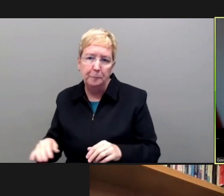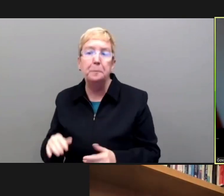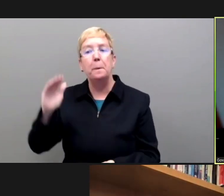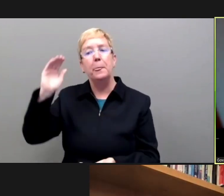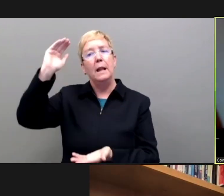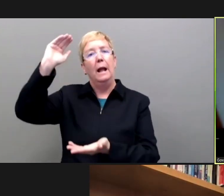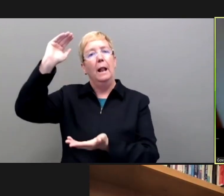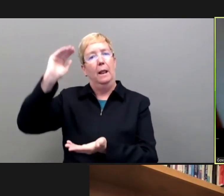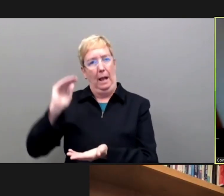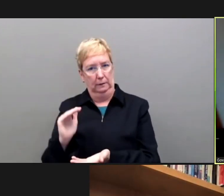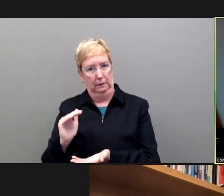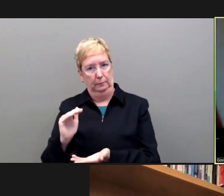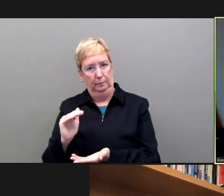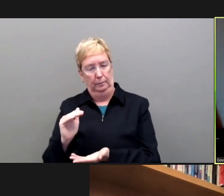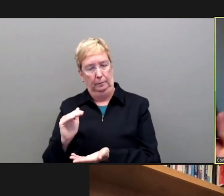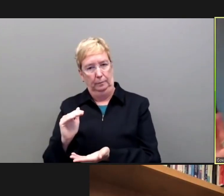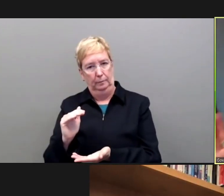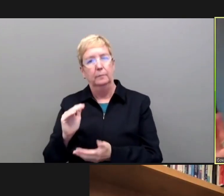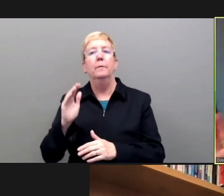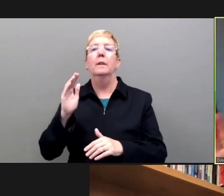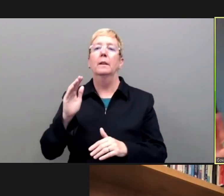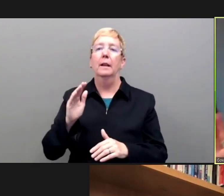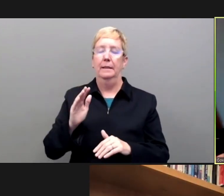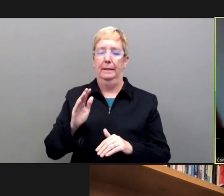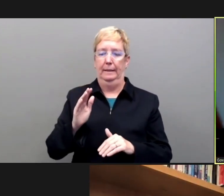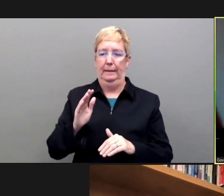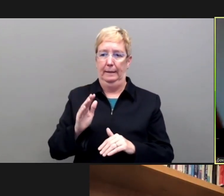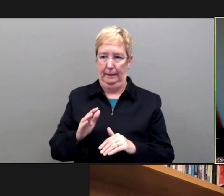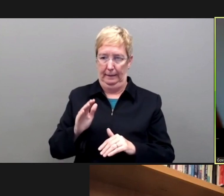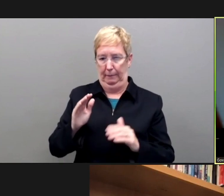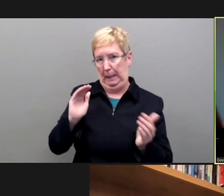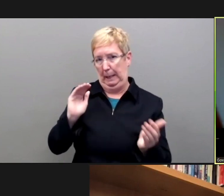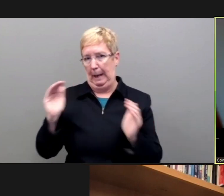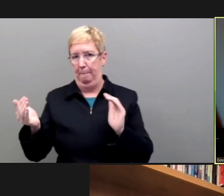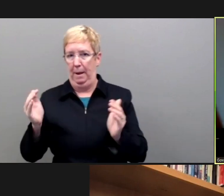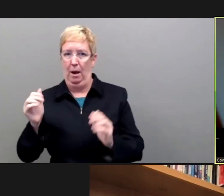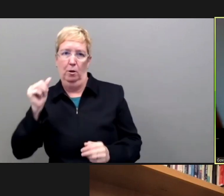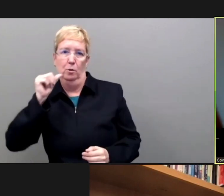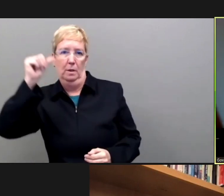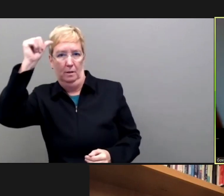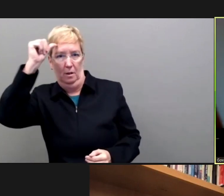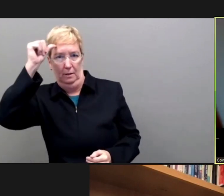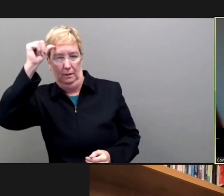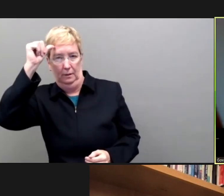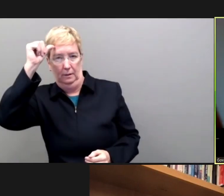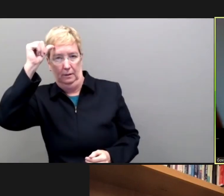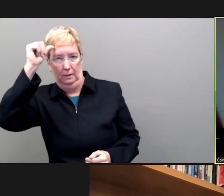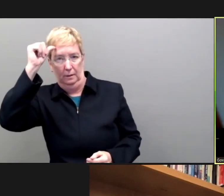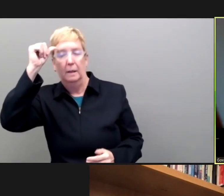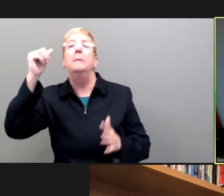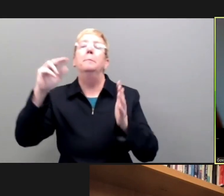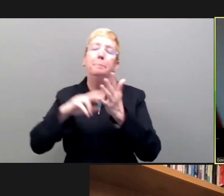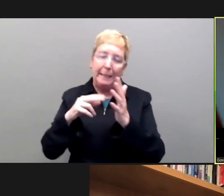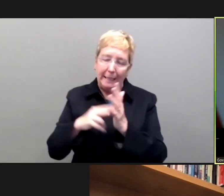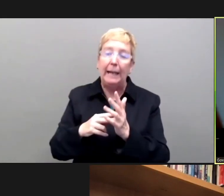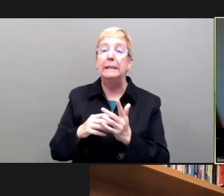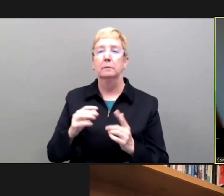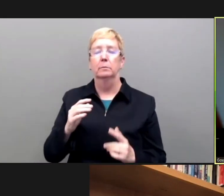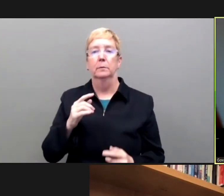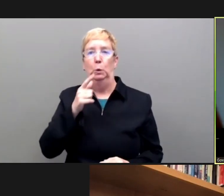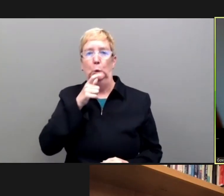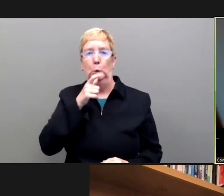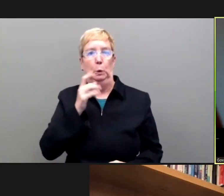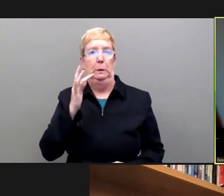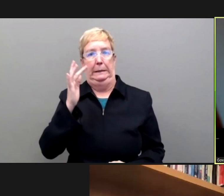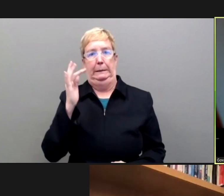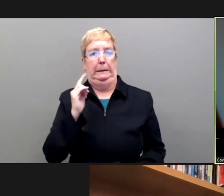lower than most or many adults in terms of significant illness, that data